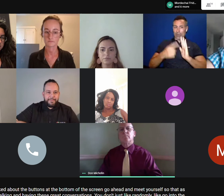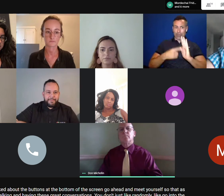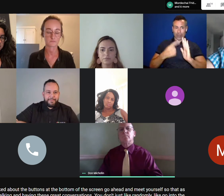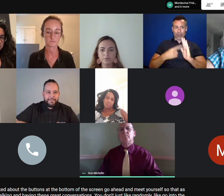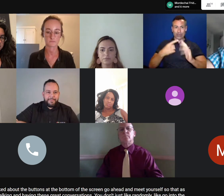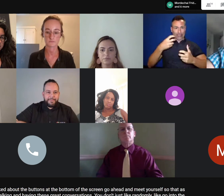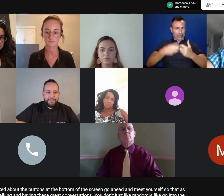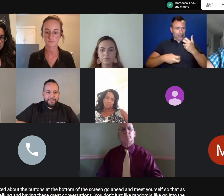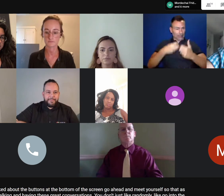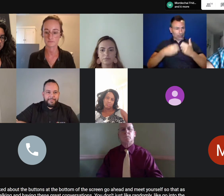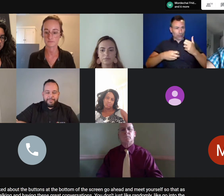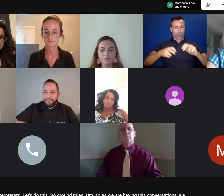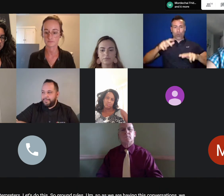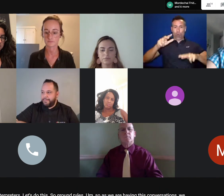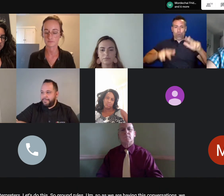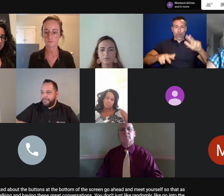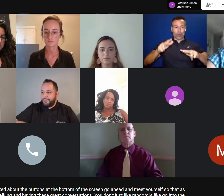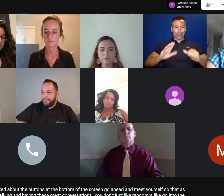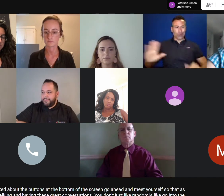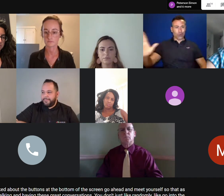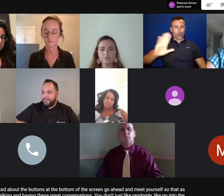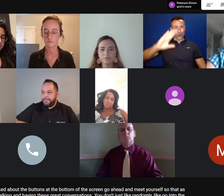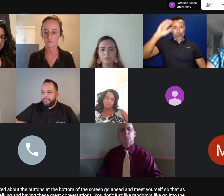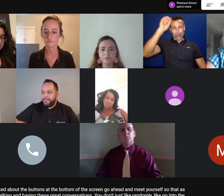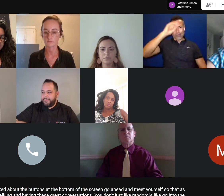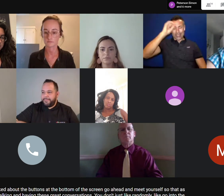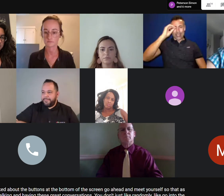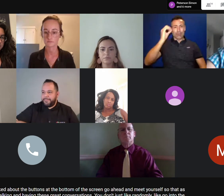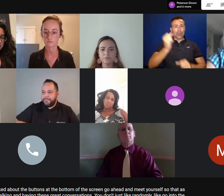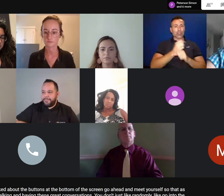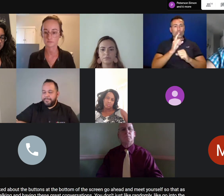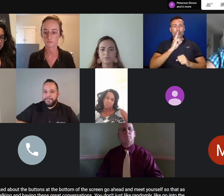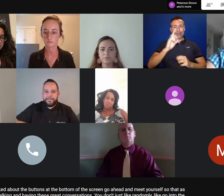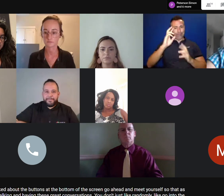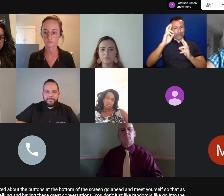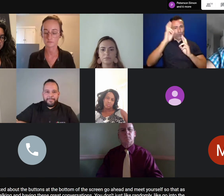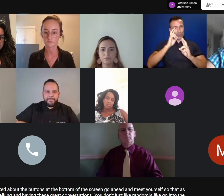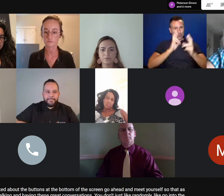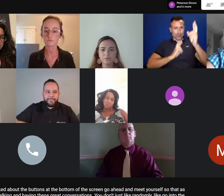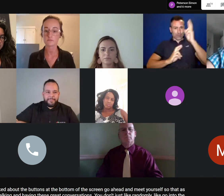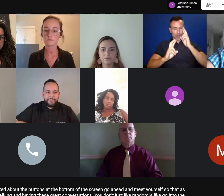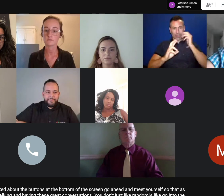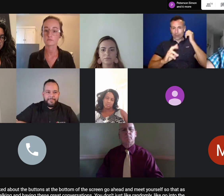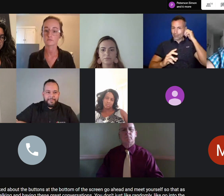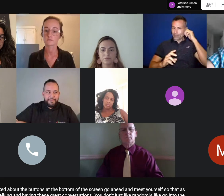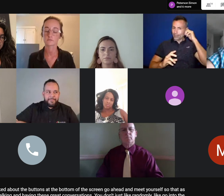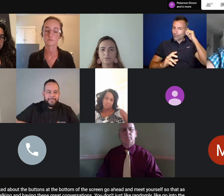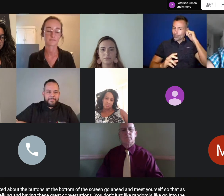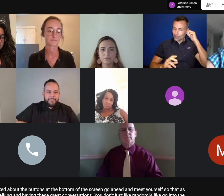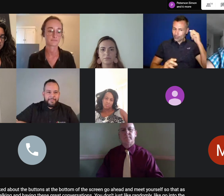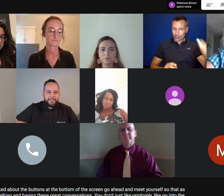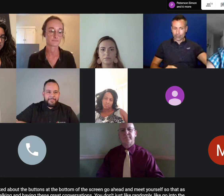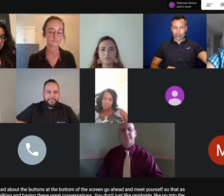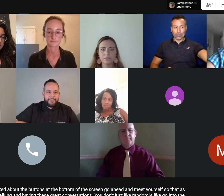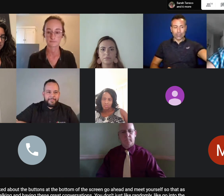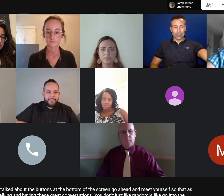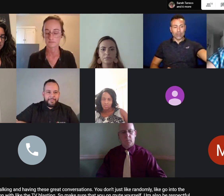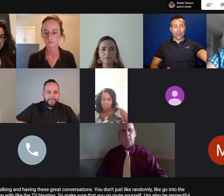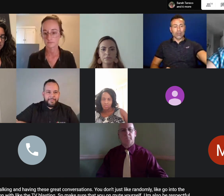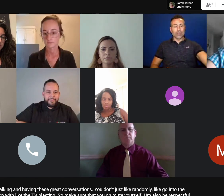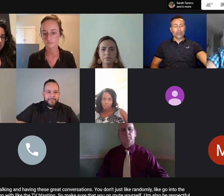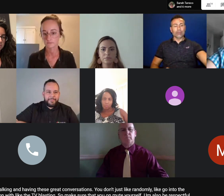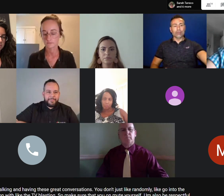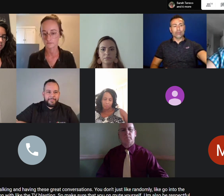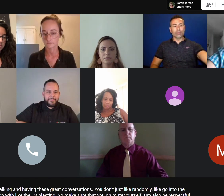So be respectful when you're sharing your opinion. Finally, again, we're trying to be a safe space, and we're